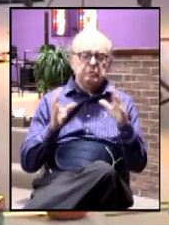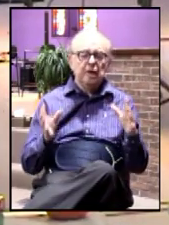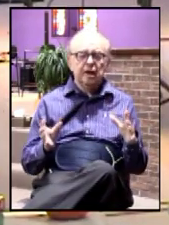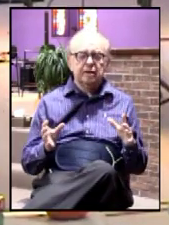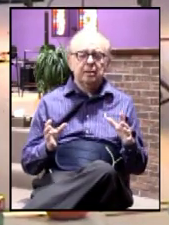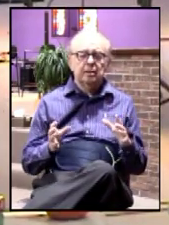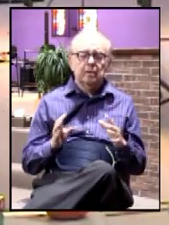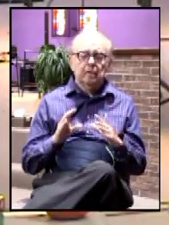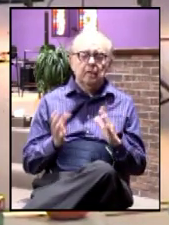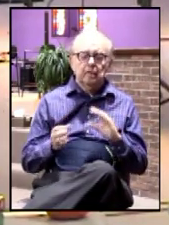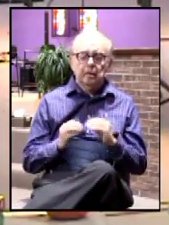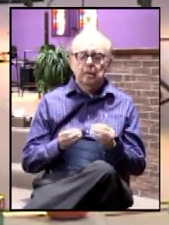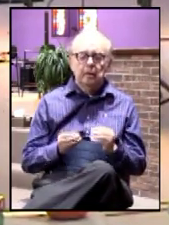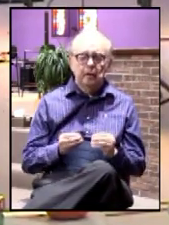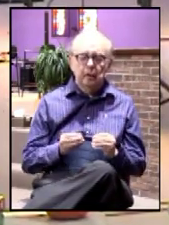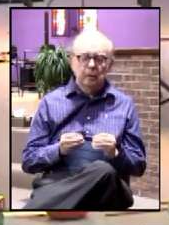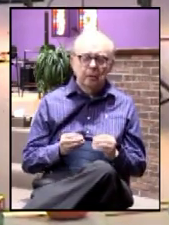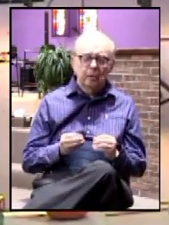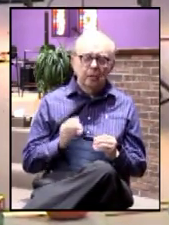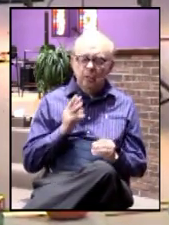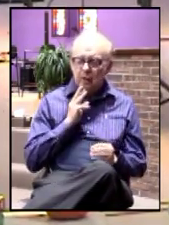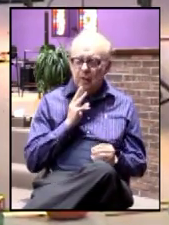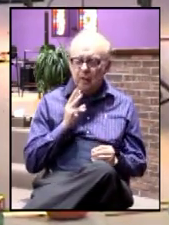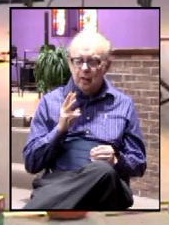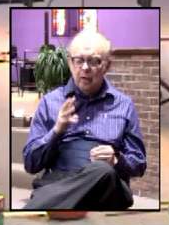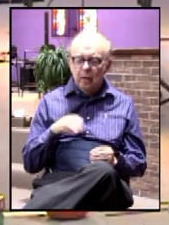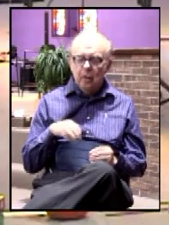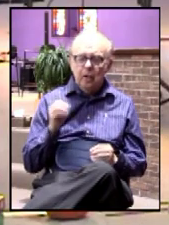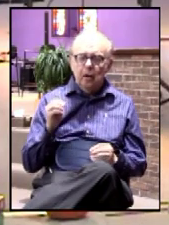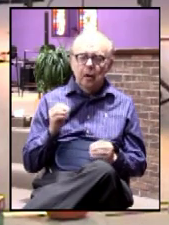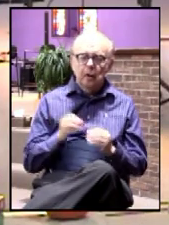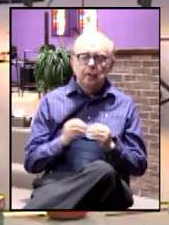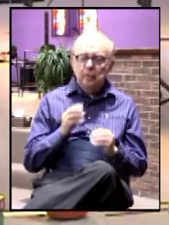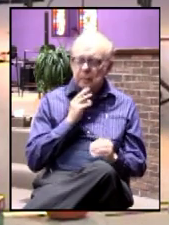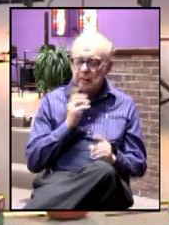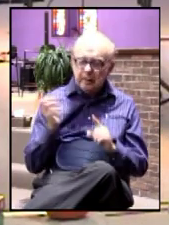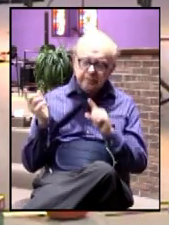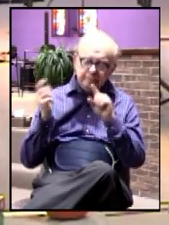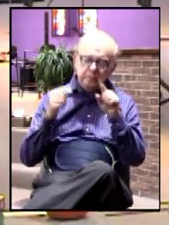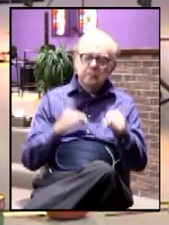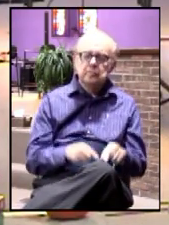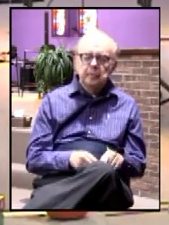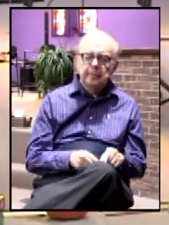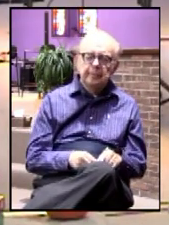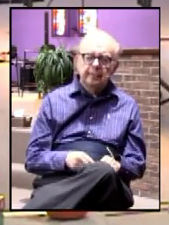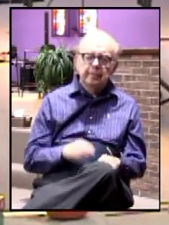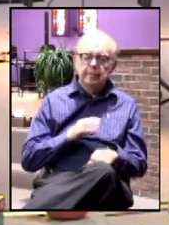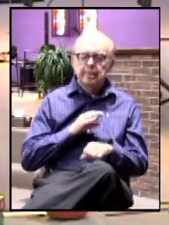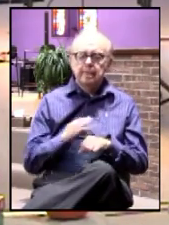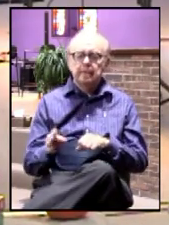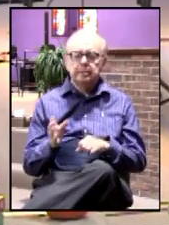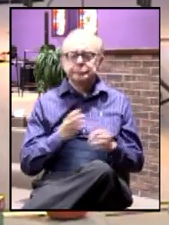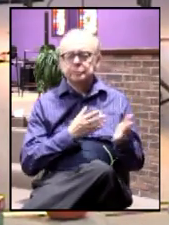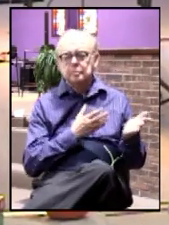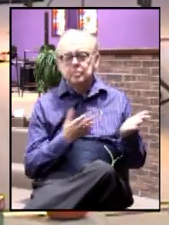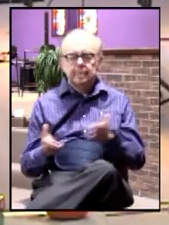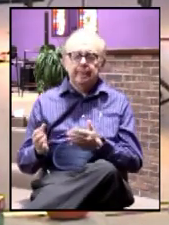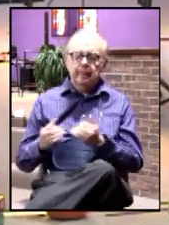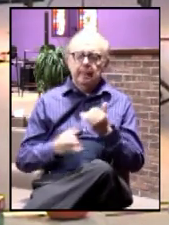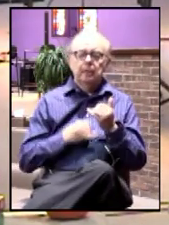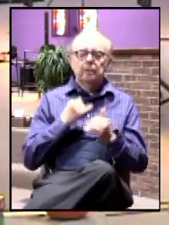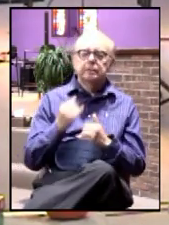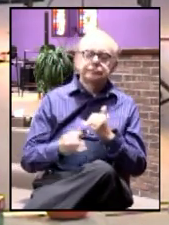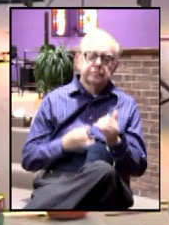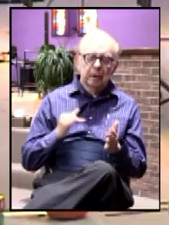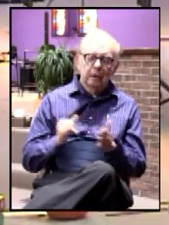deluge. And as that water begins to start picking up more and more water as it's coming down through there, the force that it brings at the